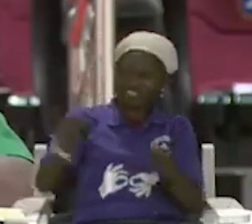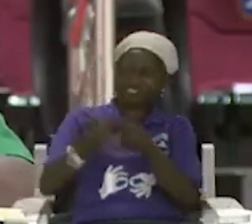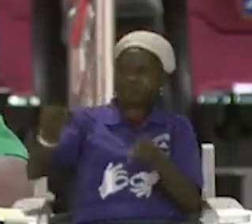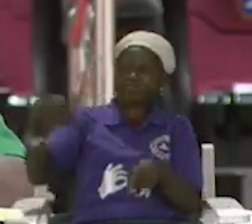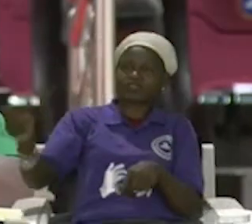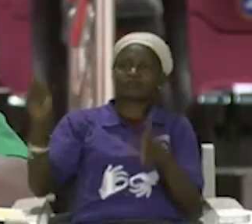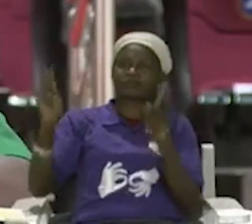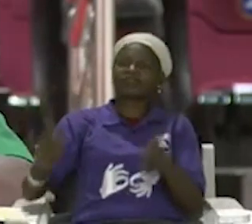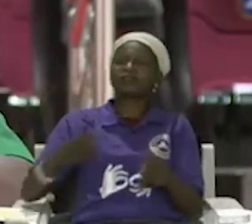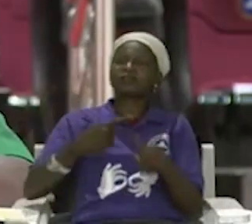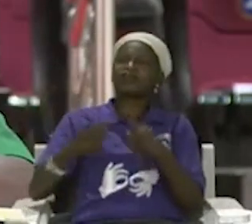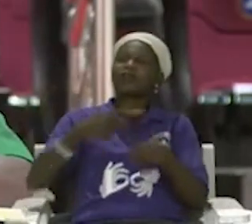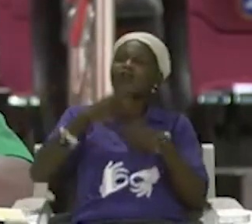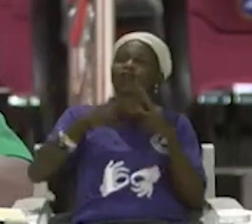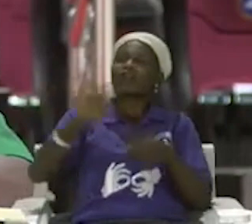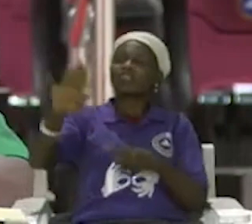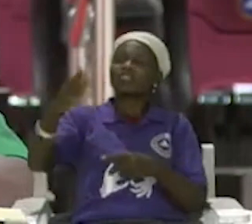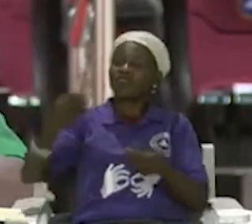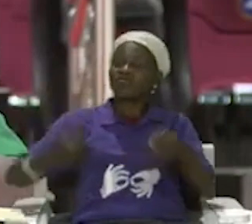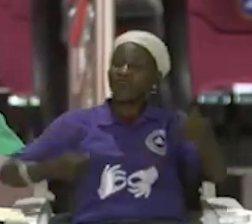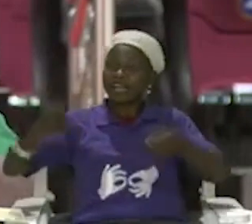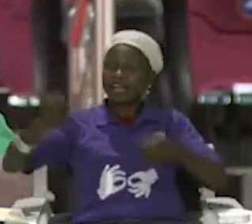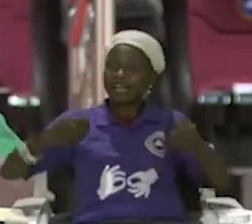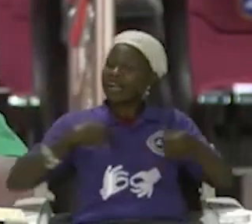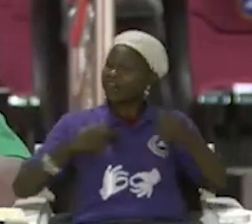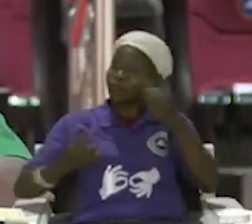but when your car has trouble,